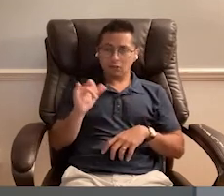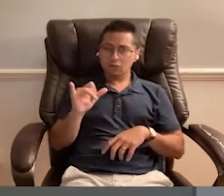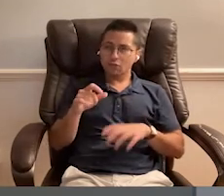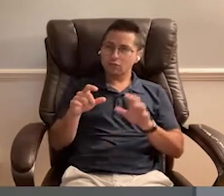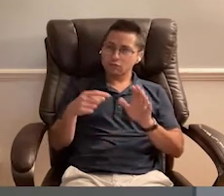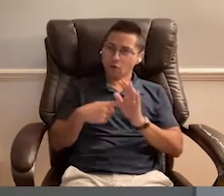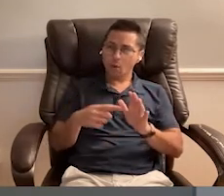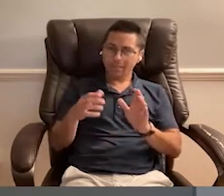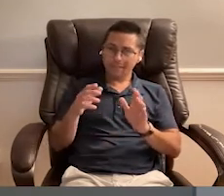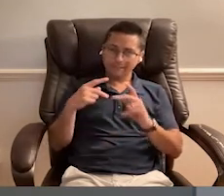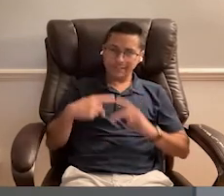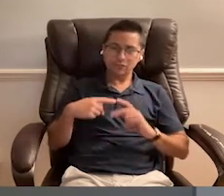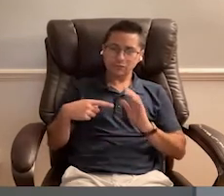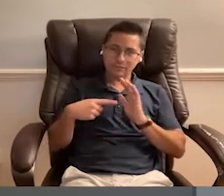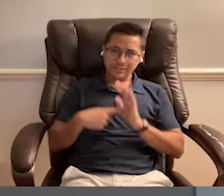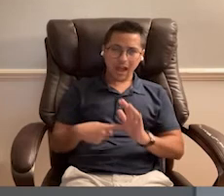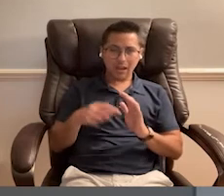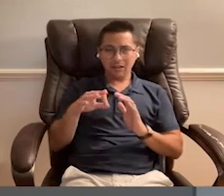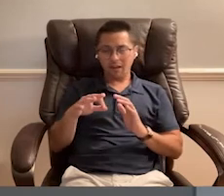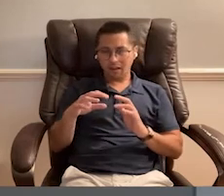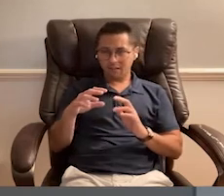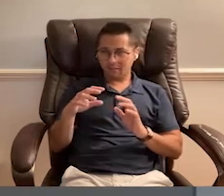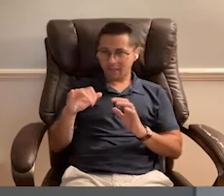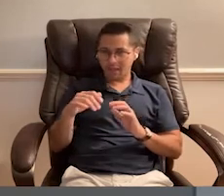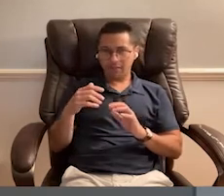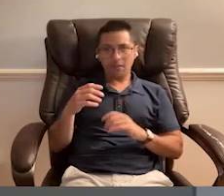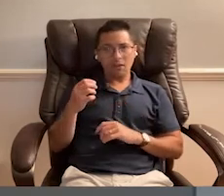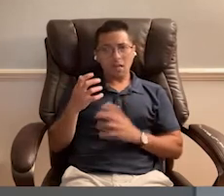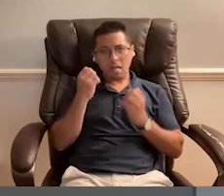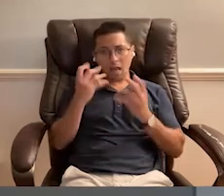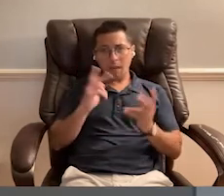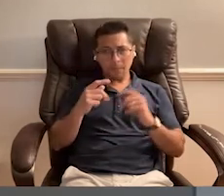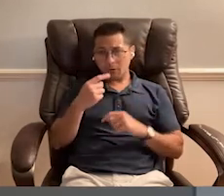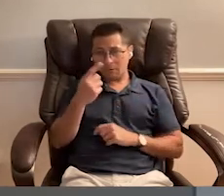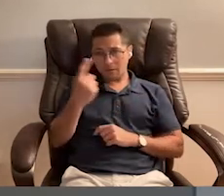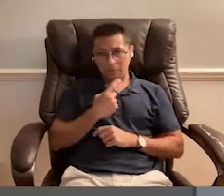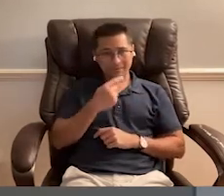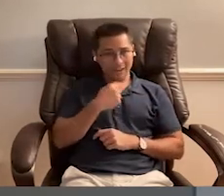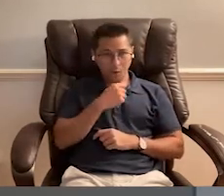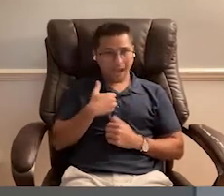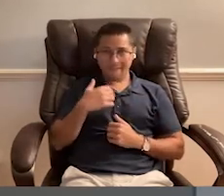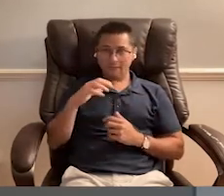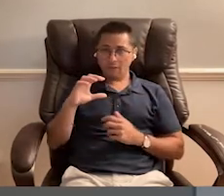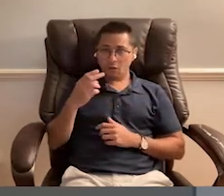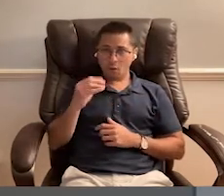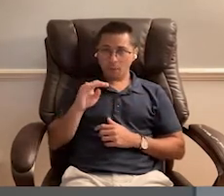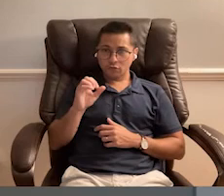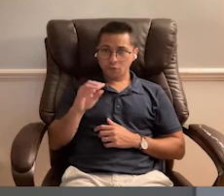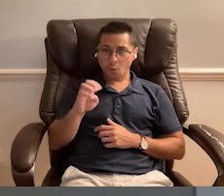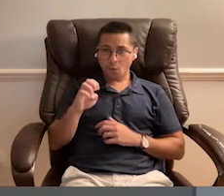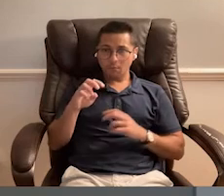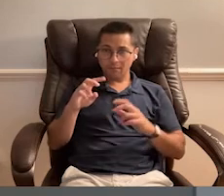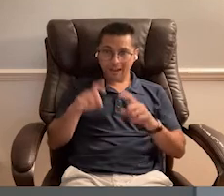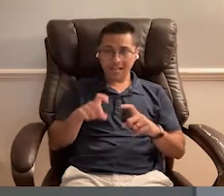healthcare provider certifying the physical signs of the syndrome or prenatal diagnostic test. So a lot of people come to us and say, I don't